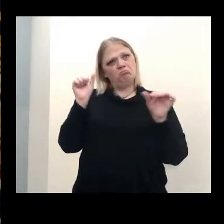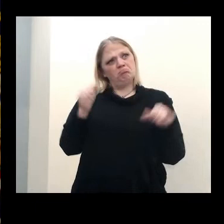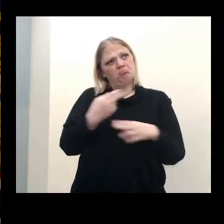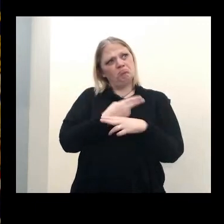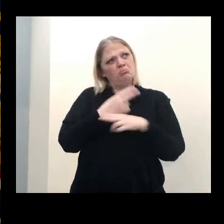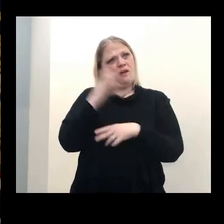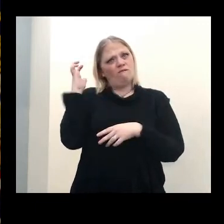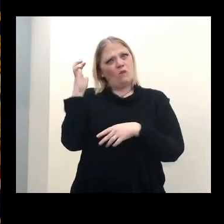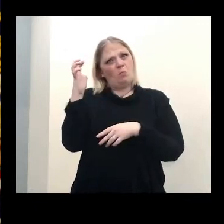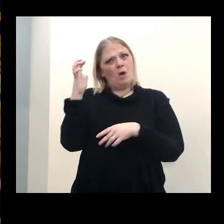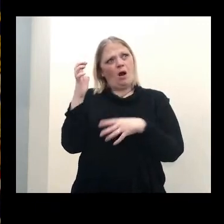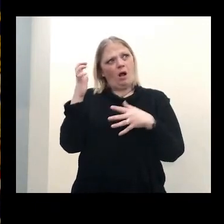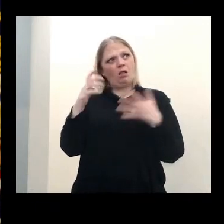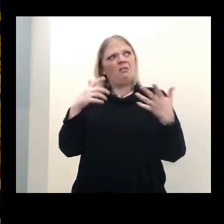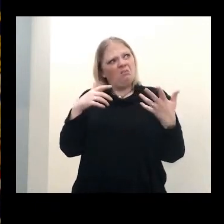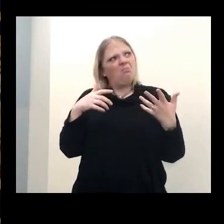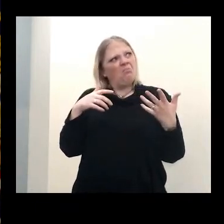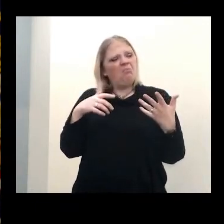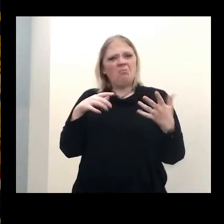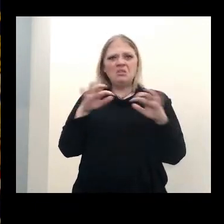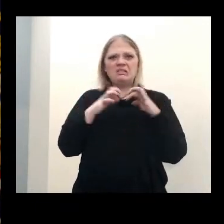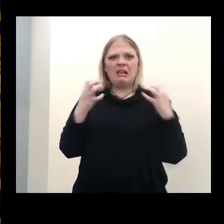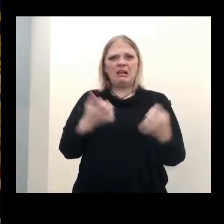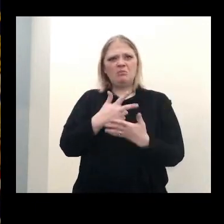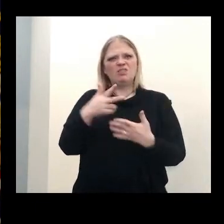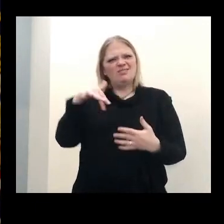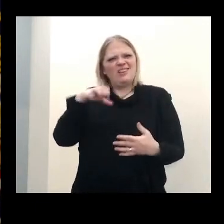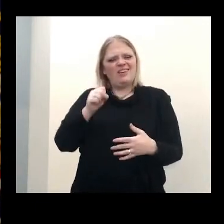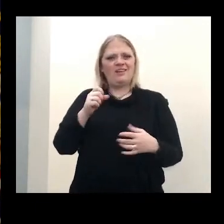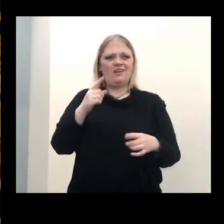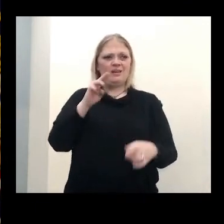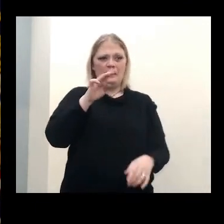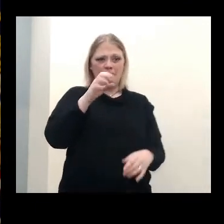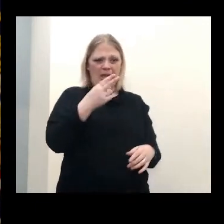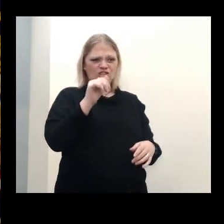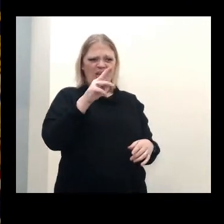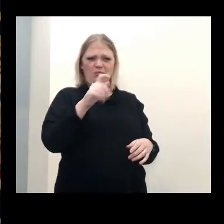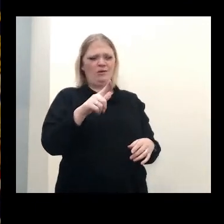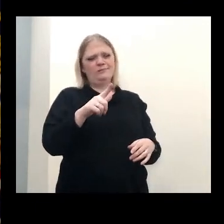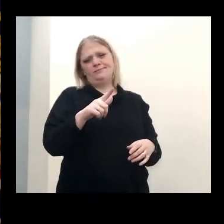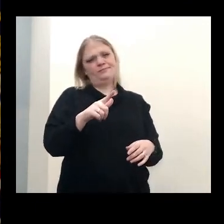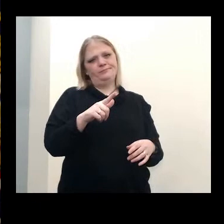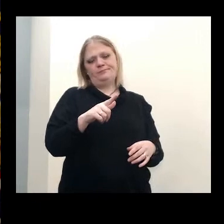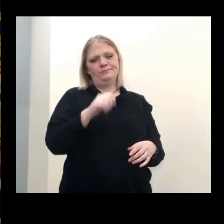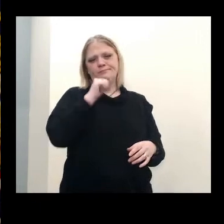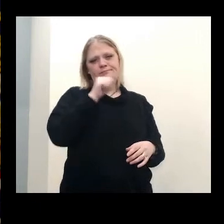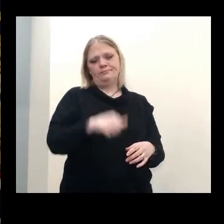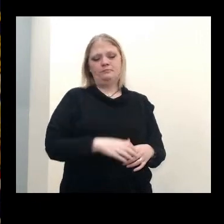football stadium and the parking lots? Yes, it would. But for March and April, it doesn't.